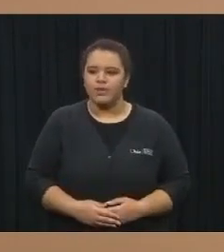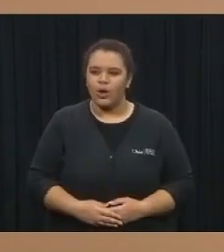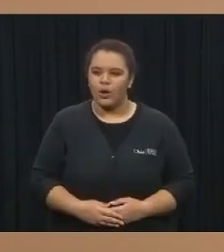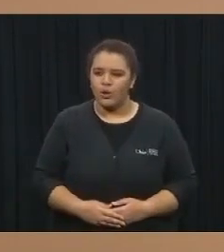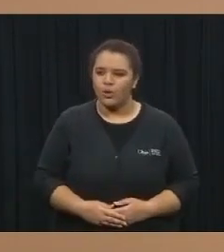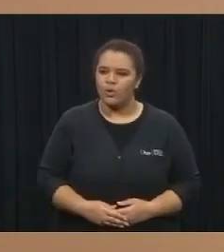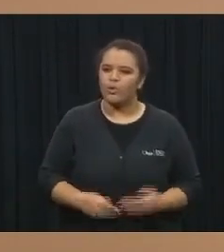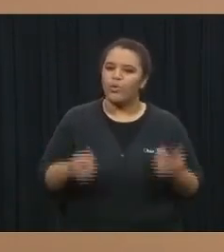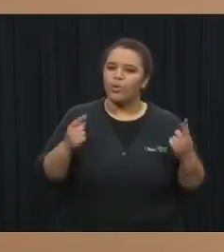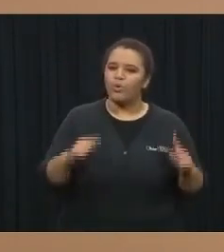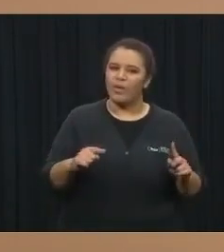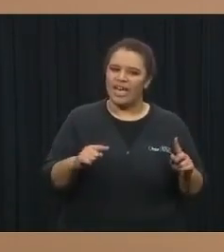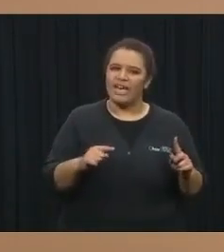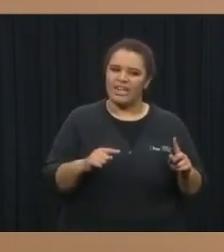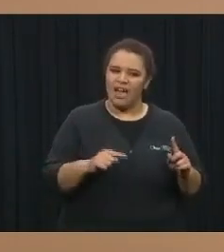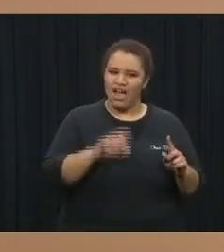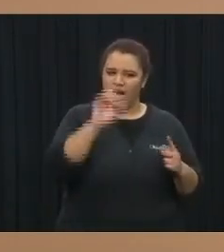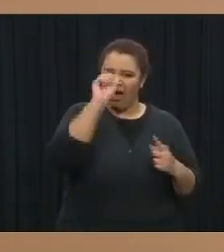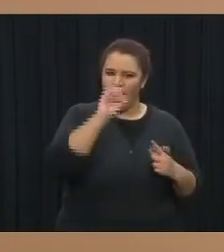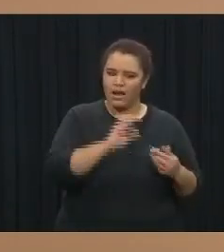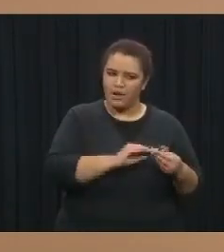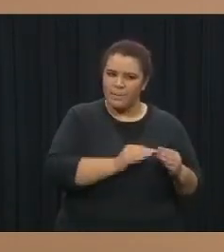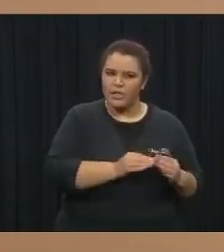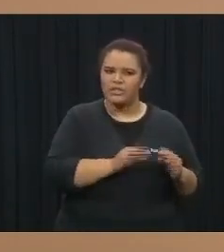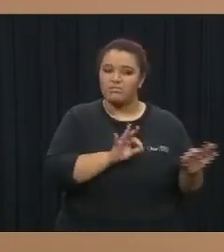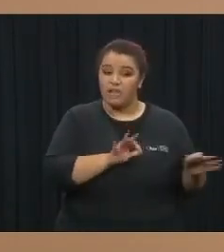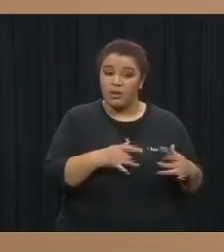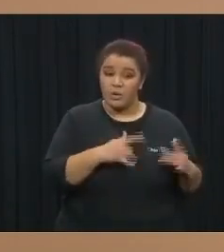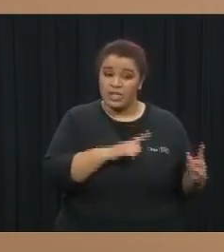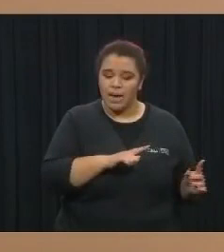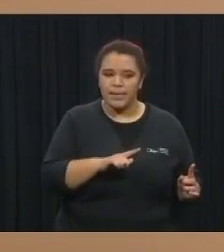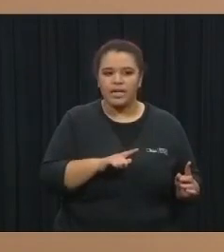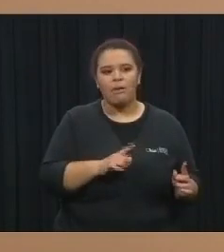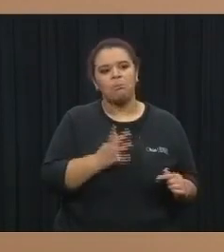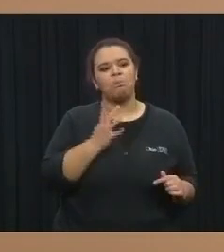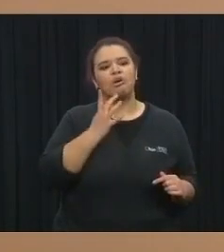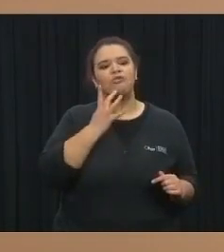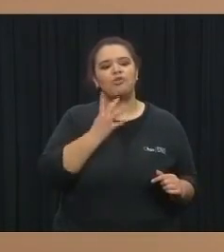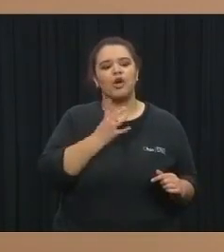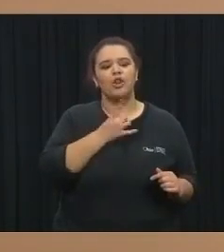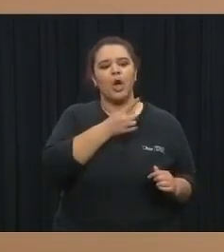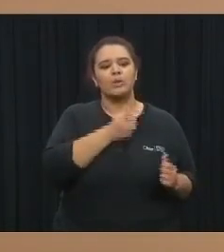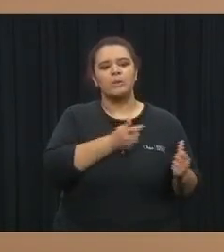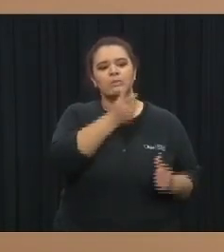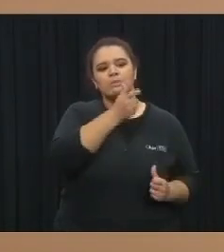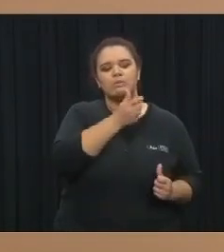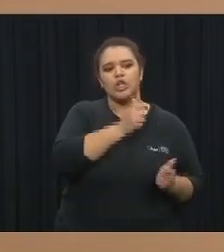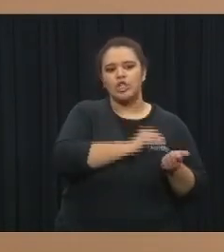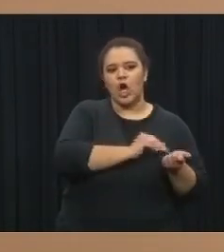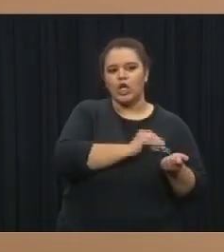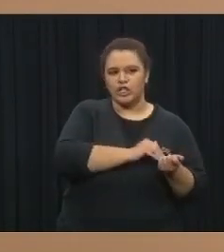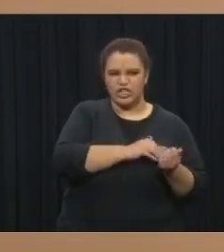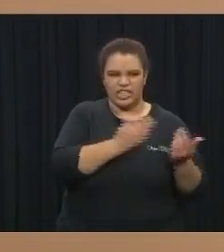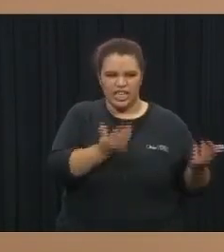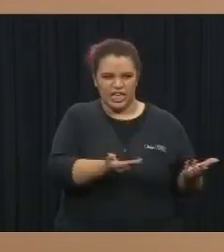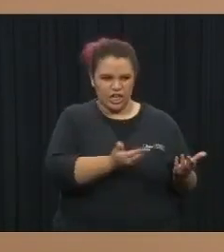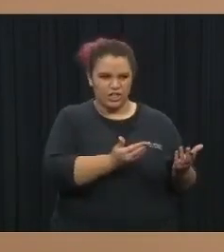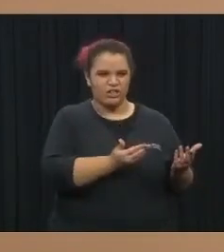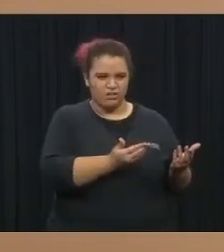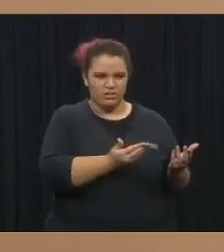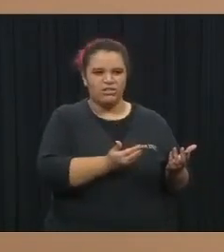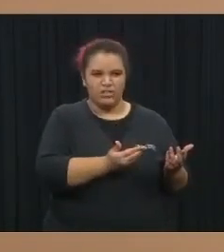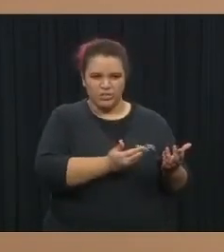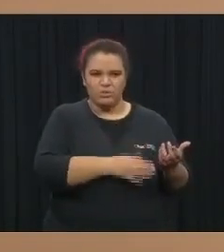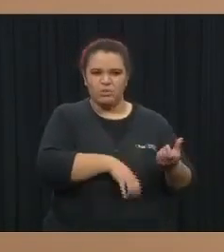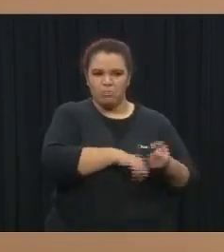of explaining all of those moves to you. But I can say this, we're also watching, we see our flu